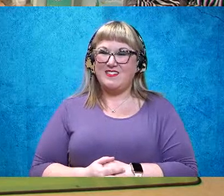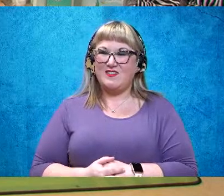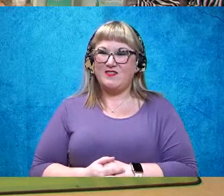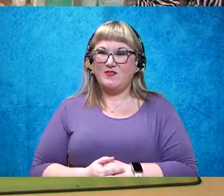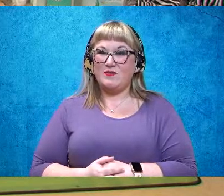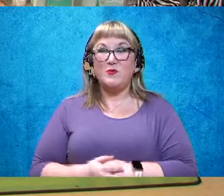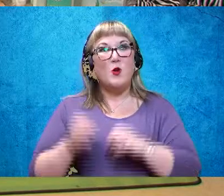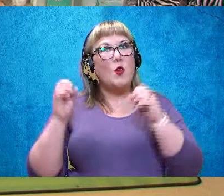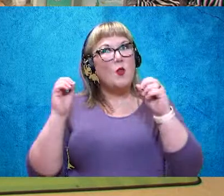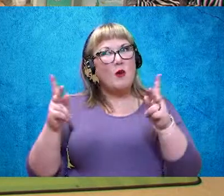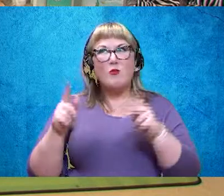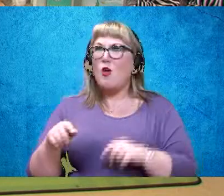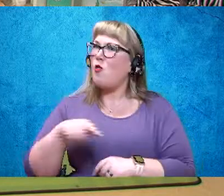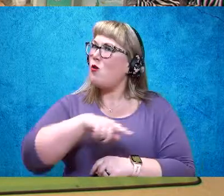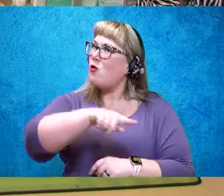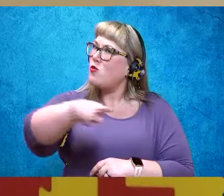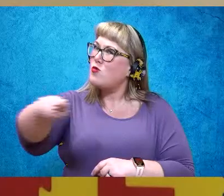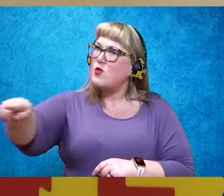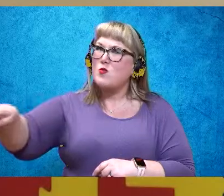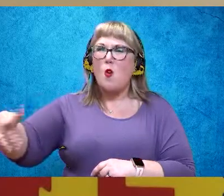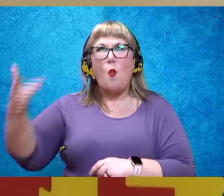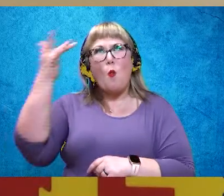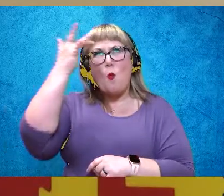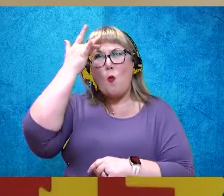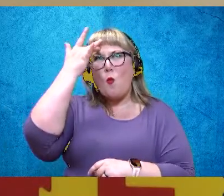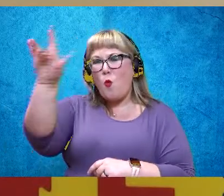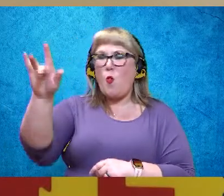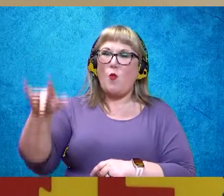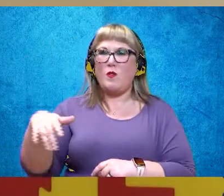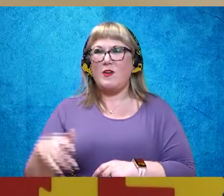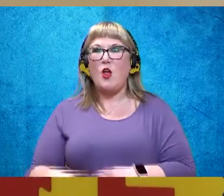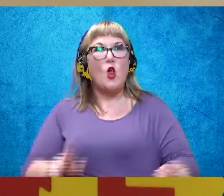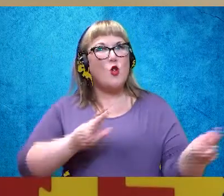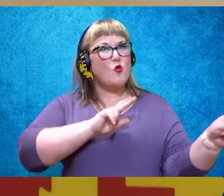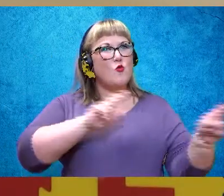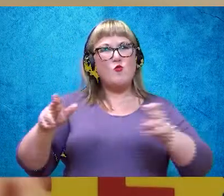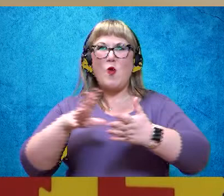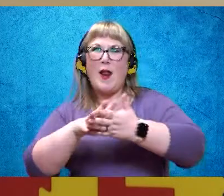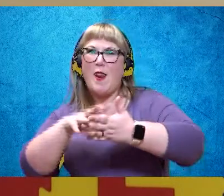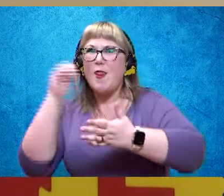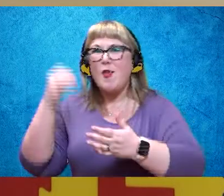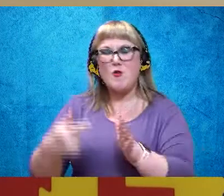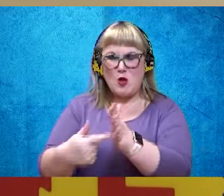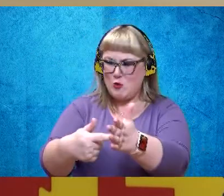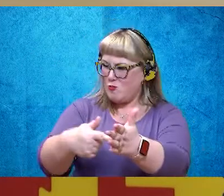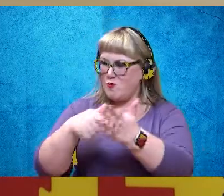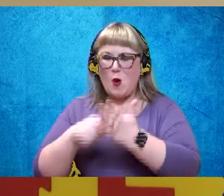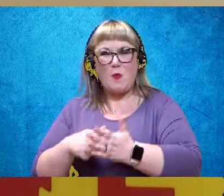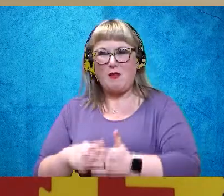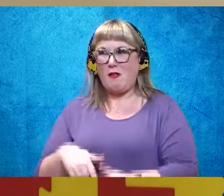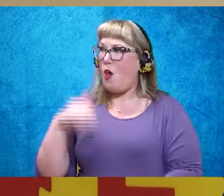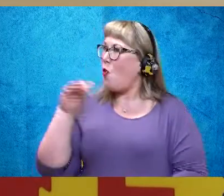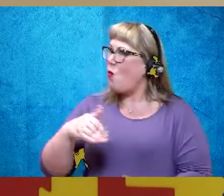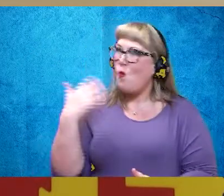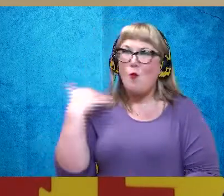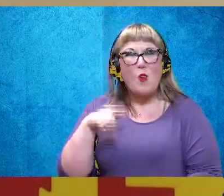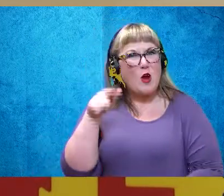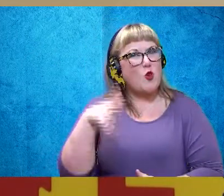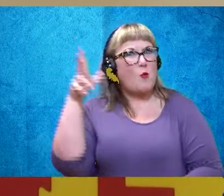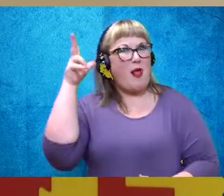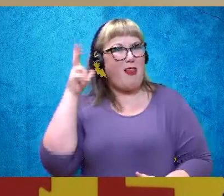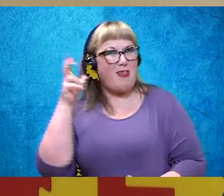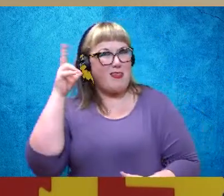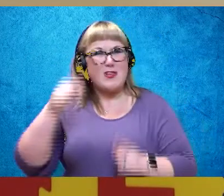All right, guys, you are so smart and you are ready to learn, and you've showed us that you've really been listening about our